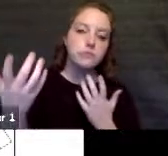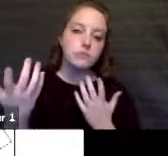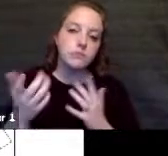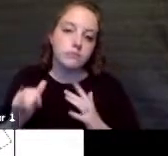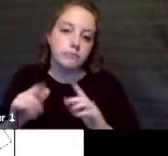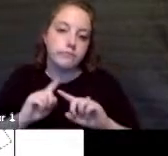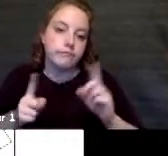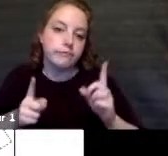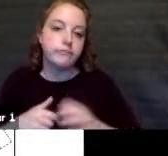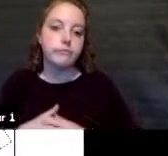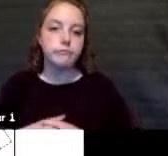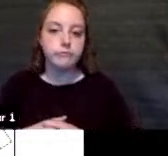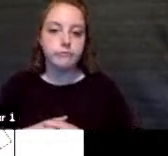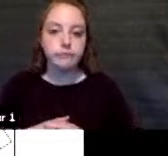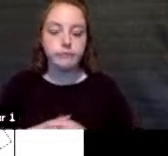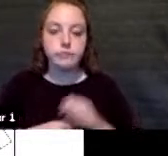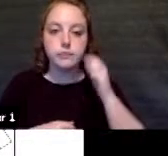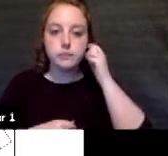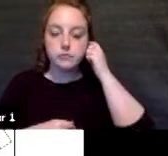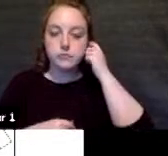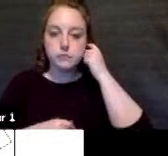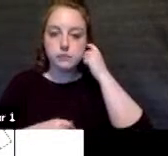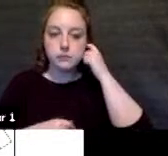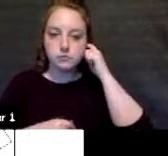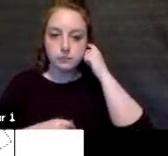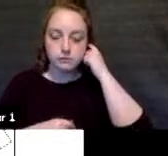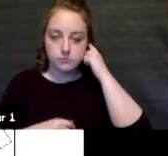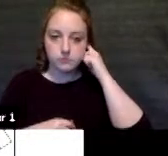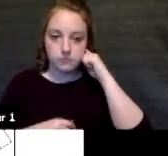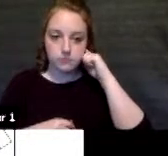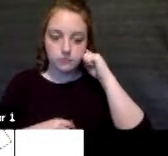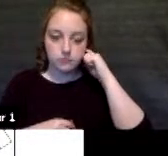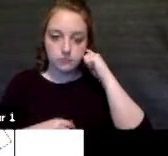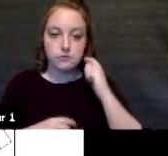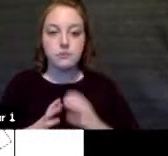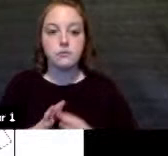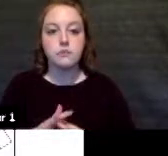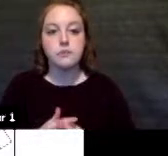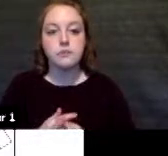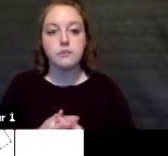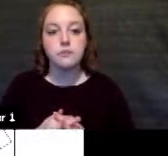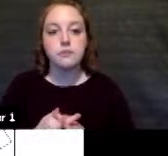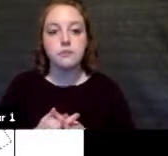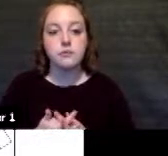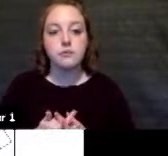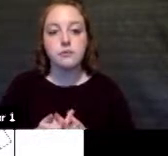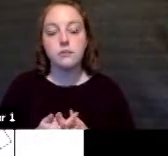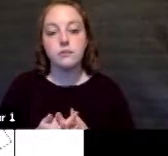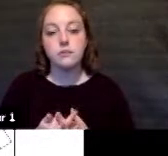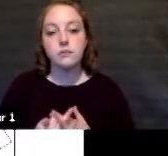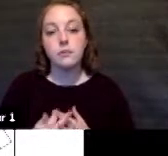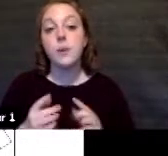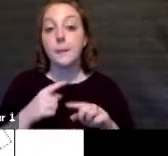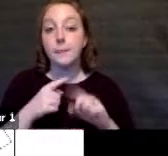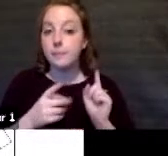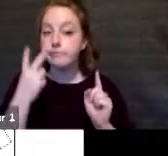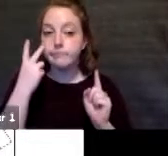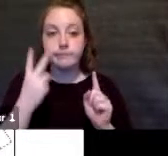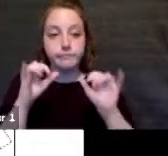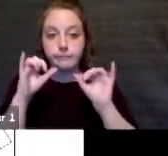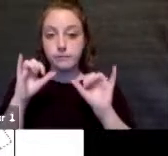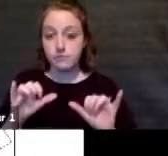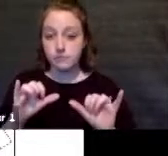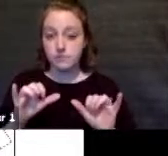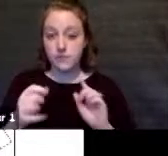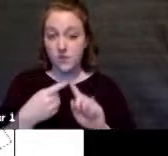Spring and Carver and the longer that distance gets. But as you can see, kind of the same thing that we've highlighted on the last map, there are